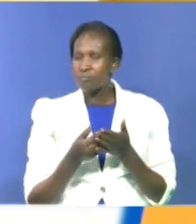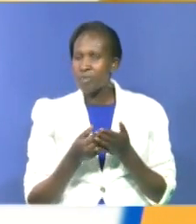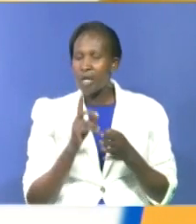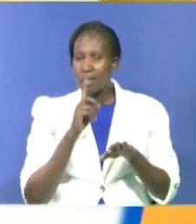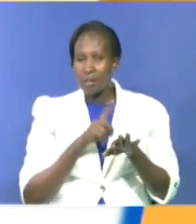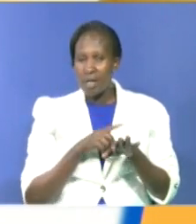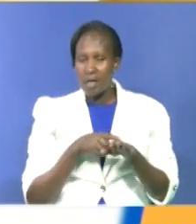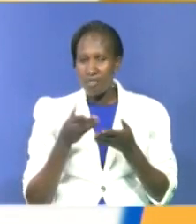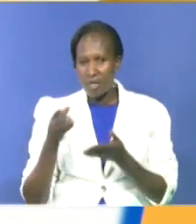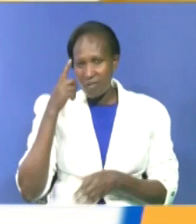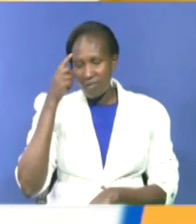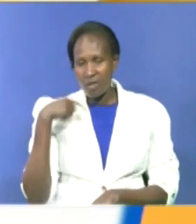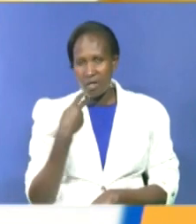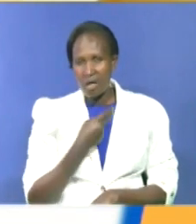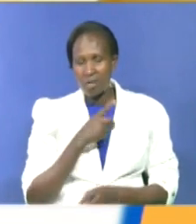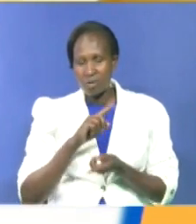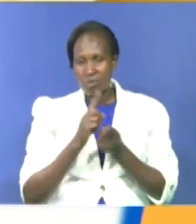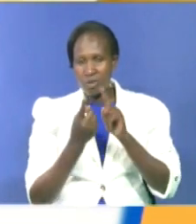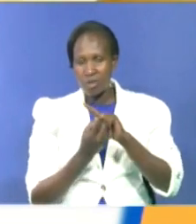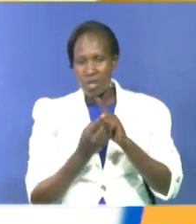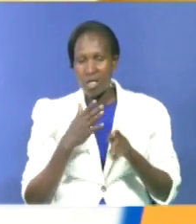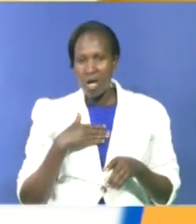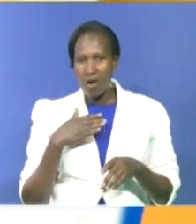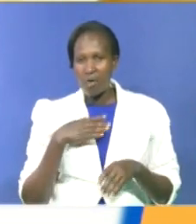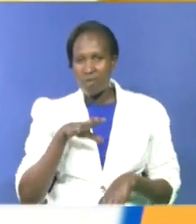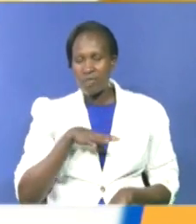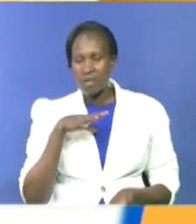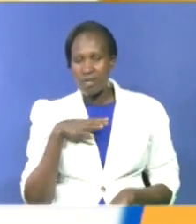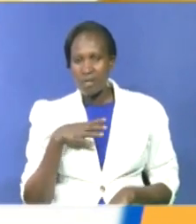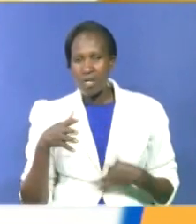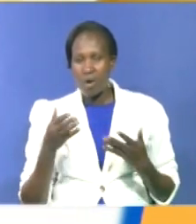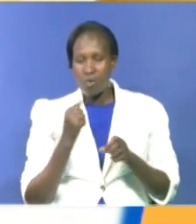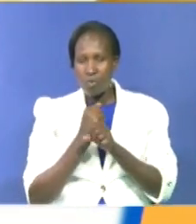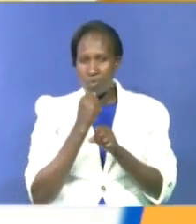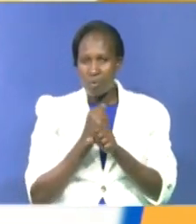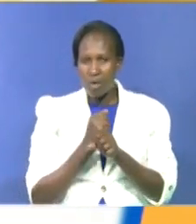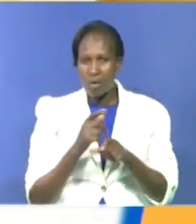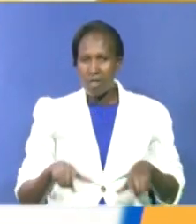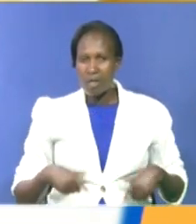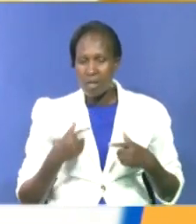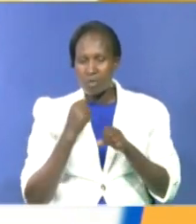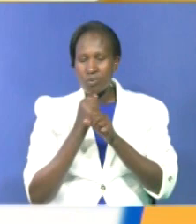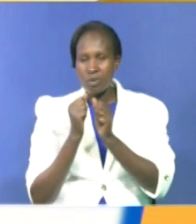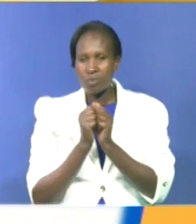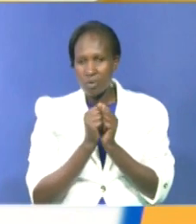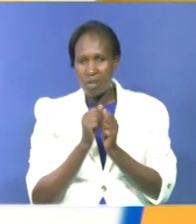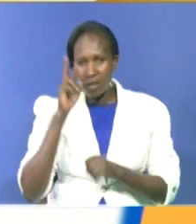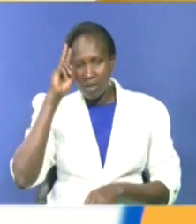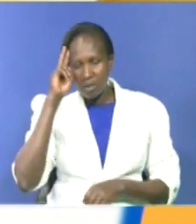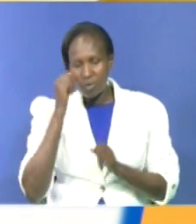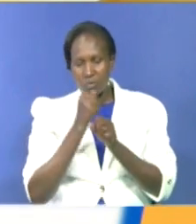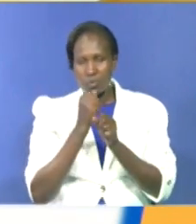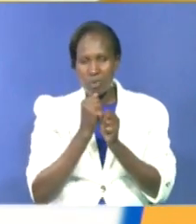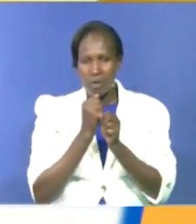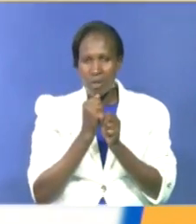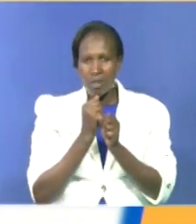is here for us to change our attitude in the manner in which we work. Let us work together, reason together, come together for the